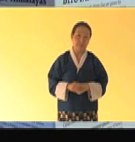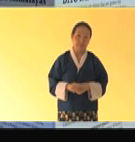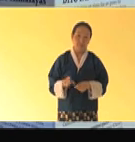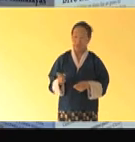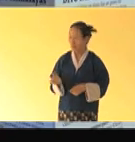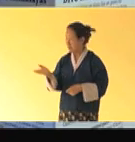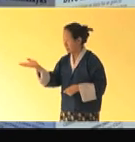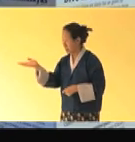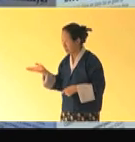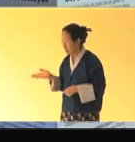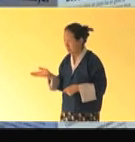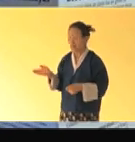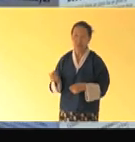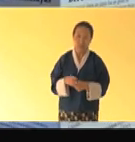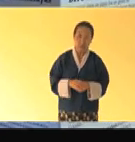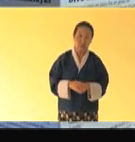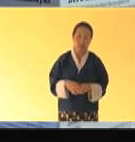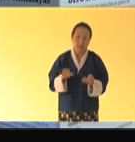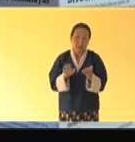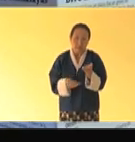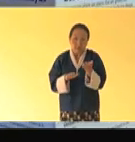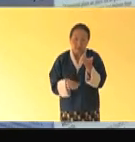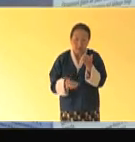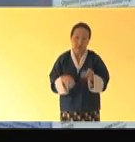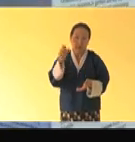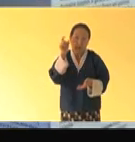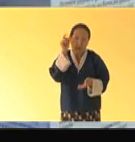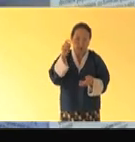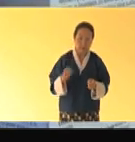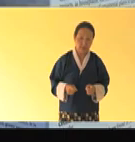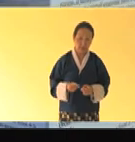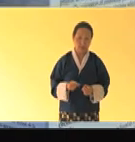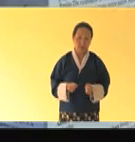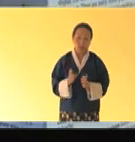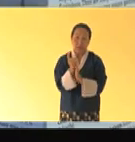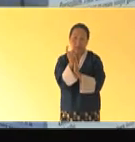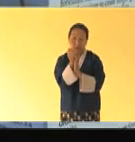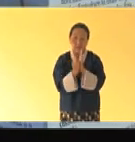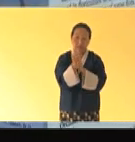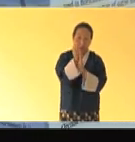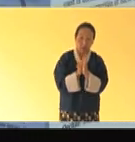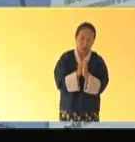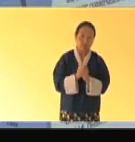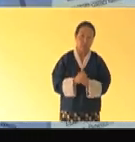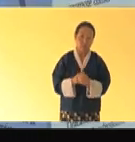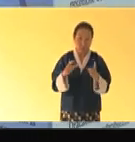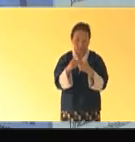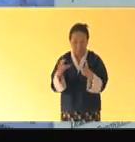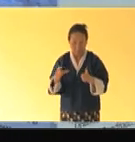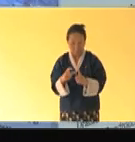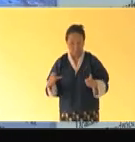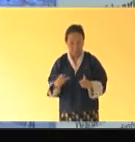are some of the characters for the children, how they look like. And how these are